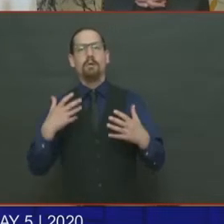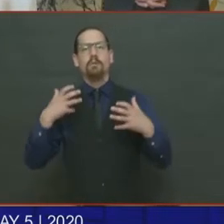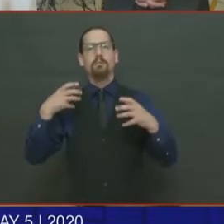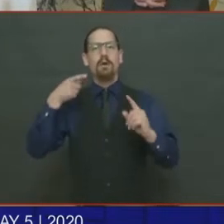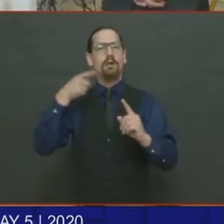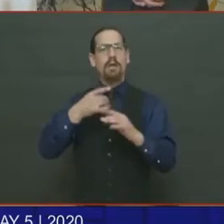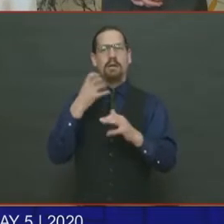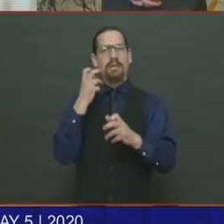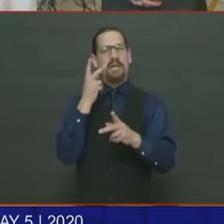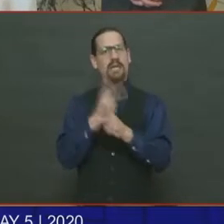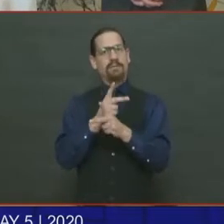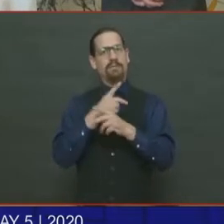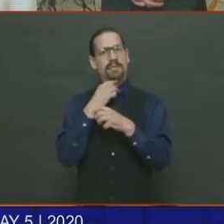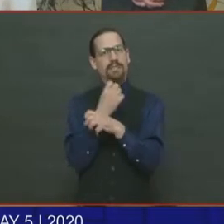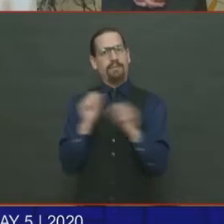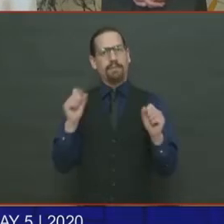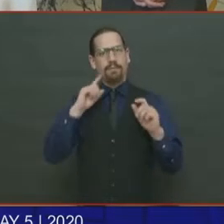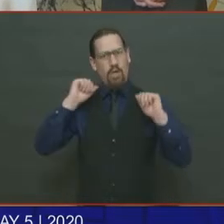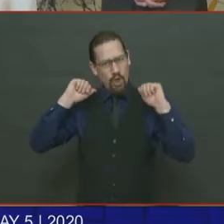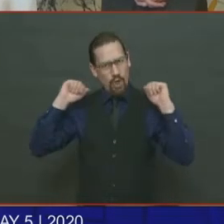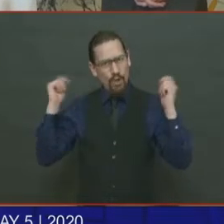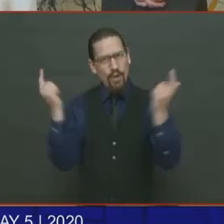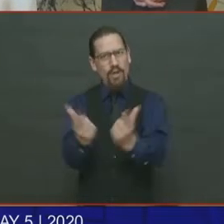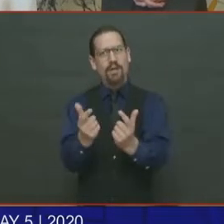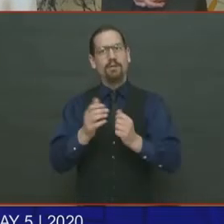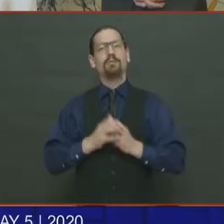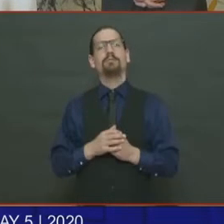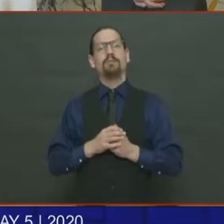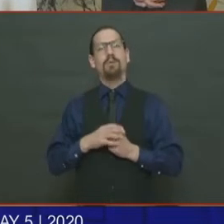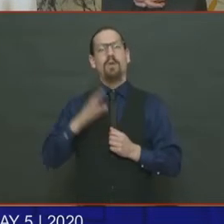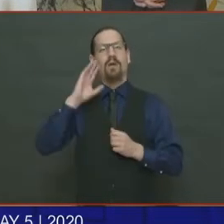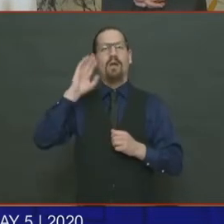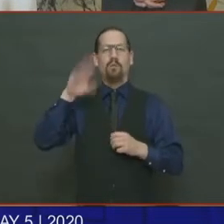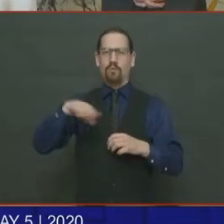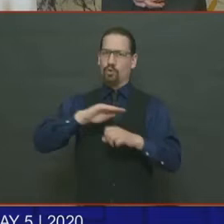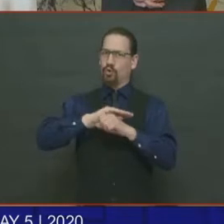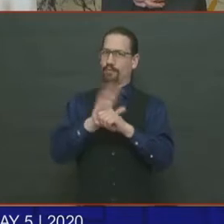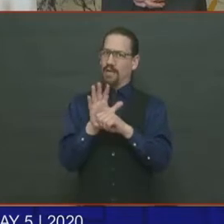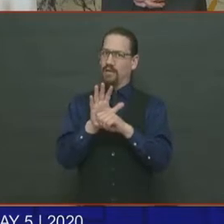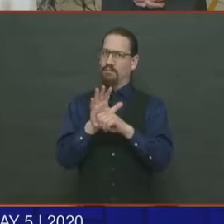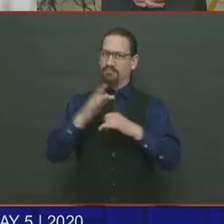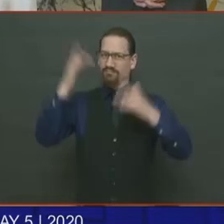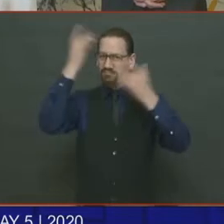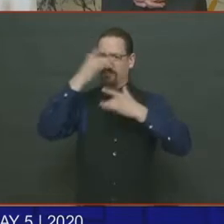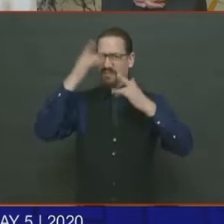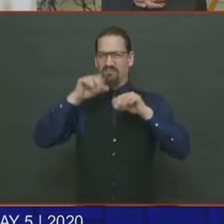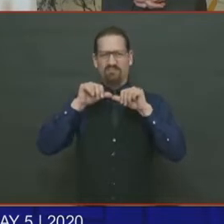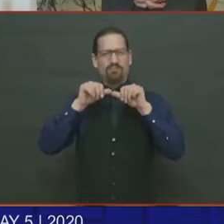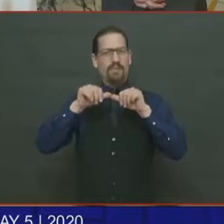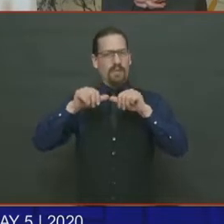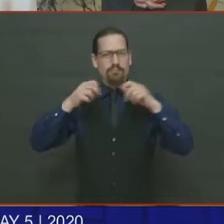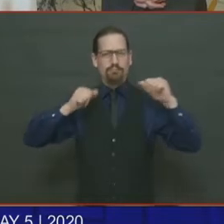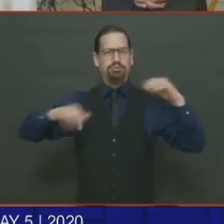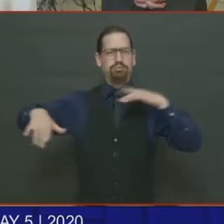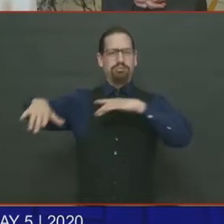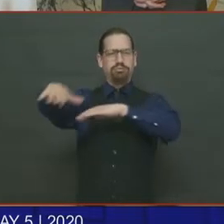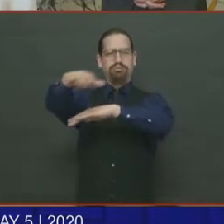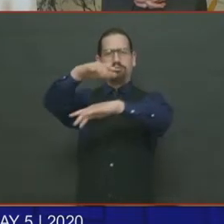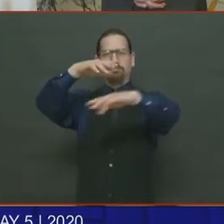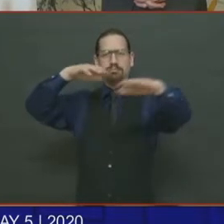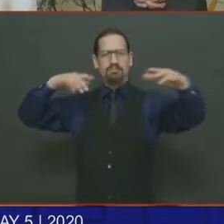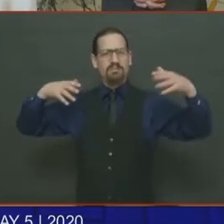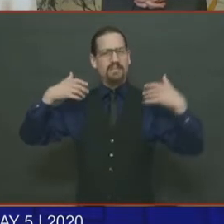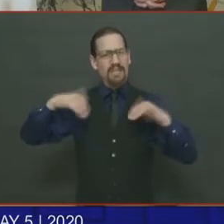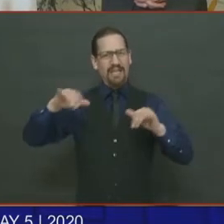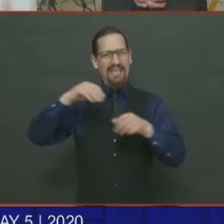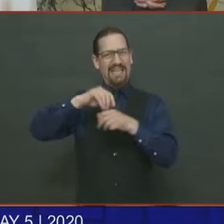that the virus is still with us, we're going to have to do better with our face mask wearing. So later this